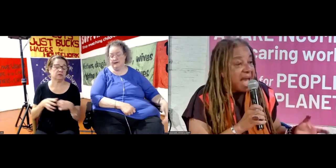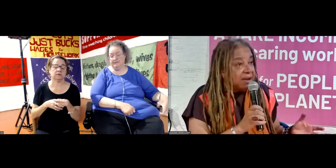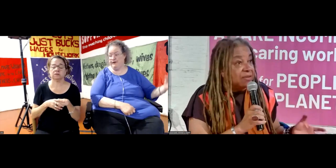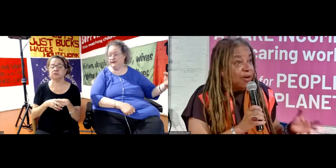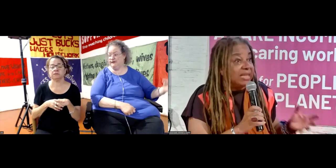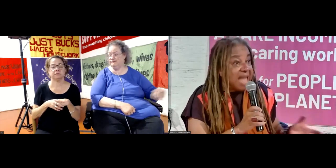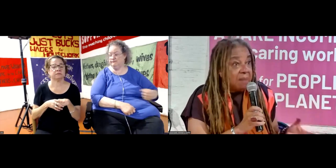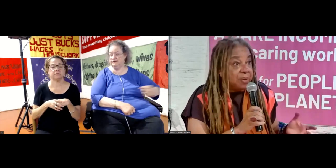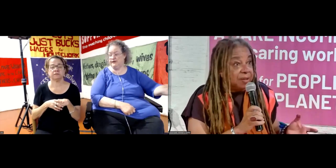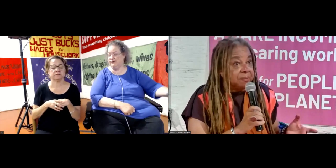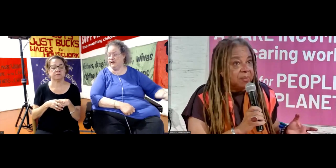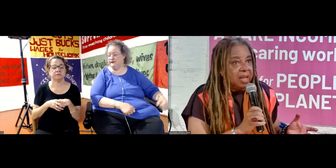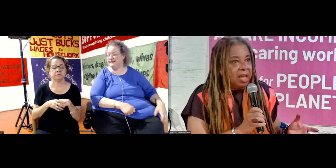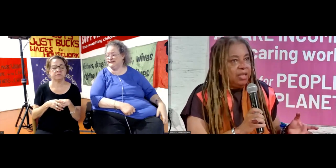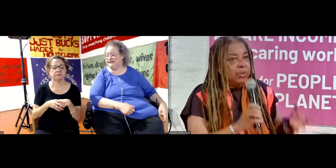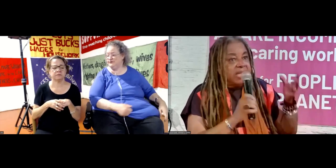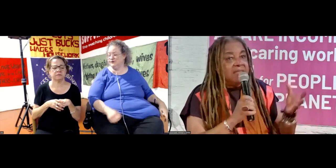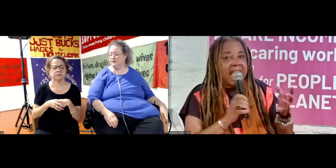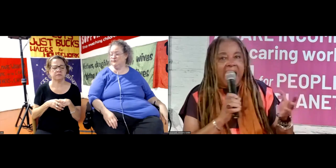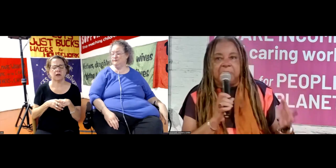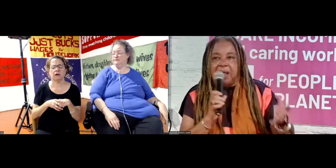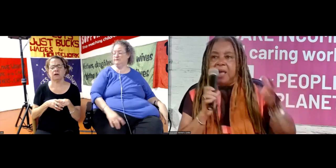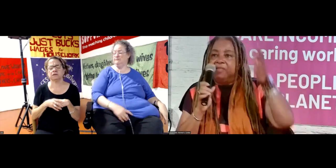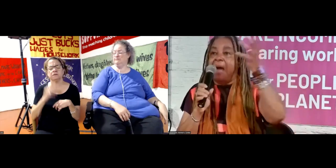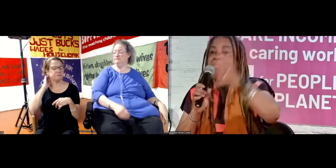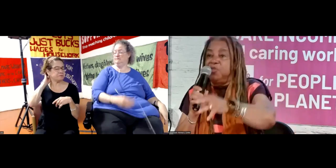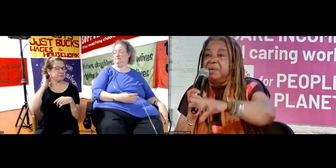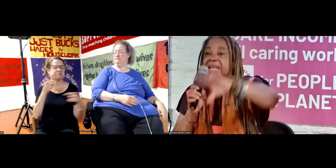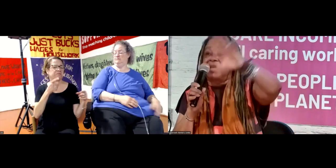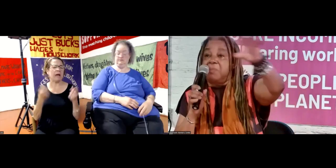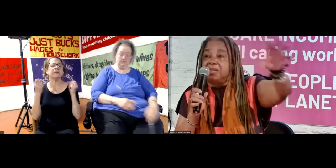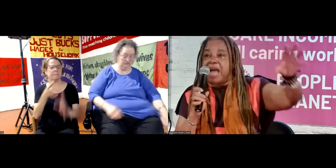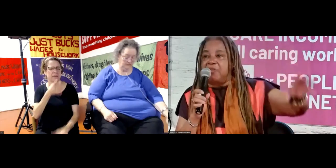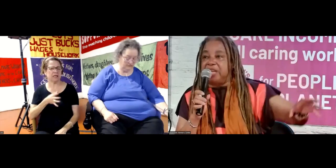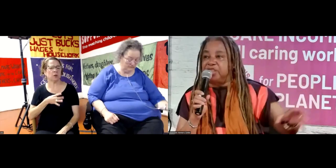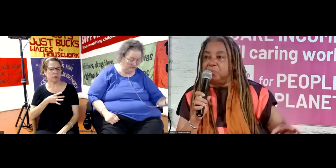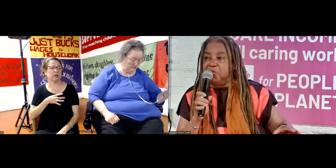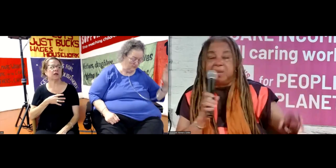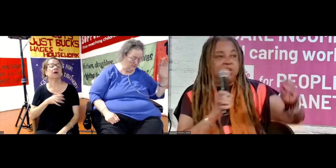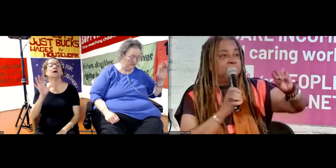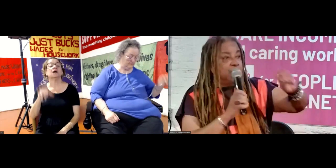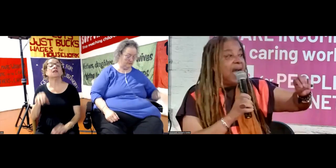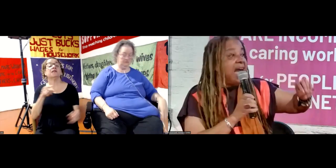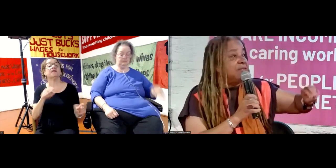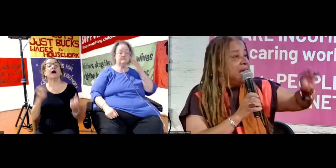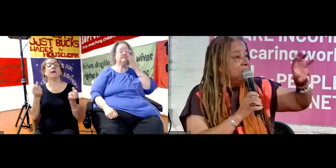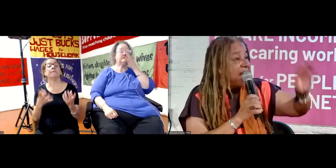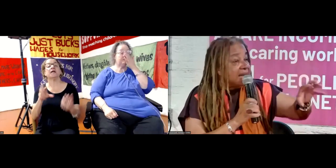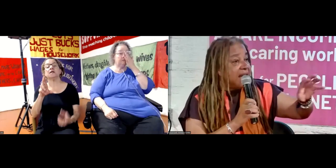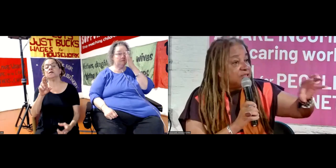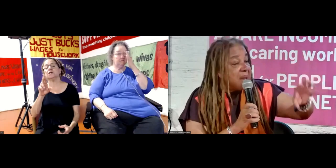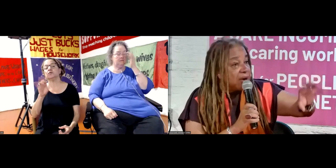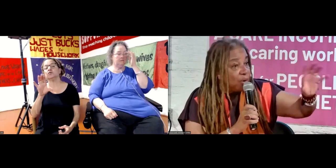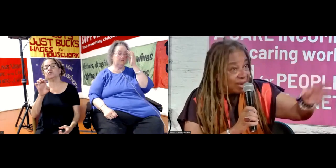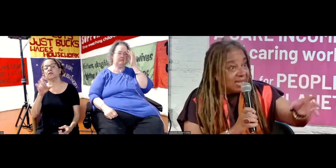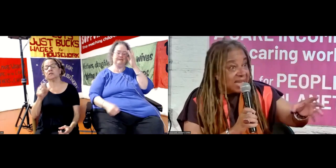Lives Matter, for example, you see that happening. That movement is a multiracial movement. You do have Black